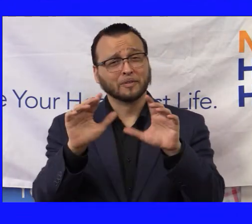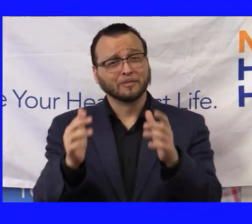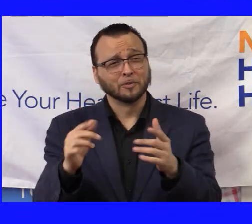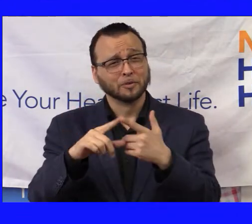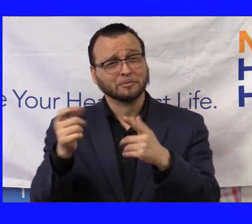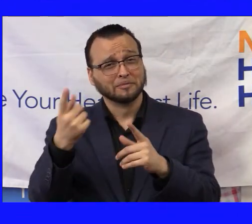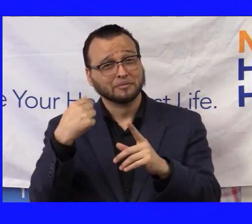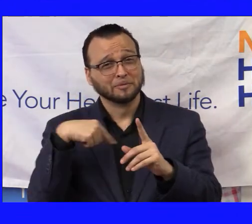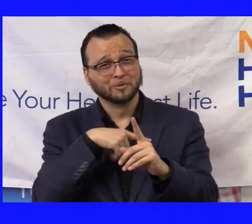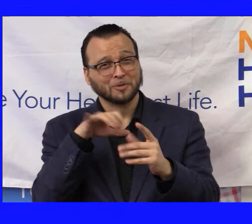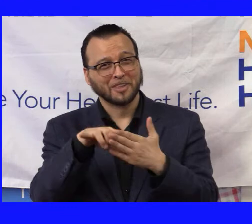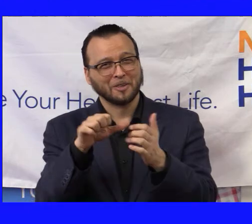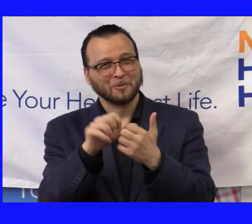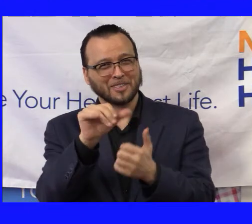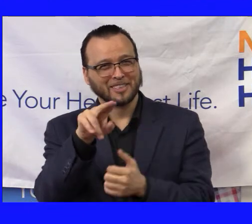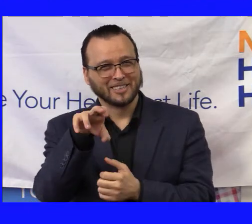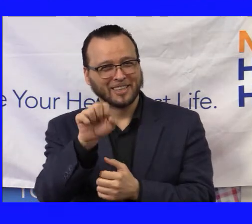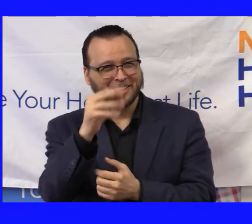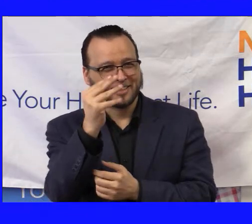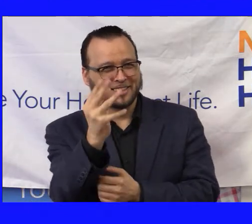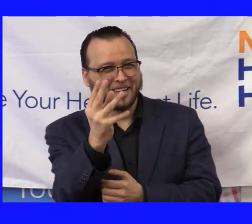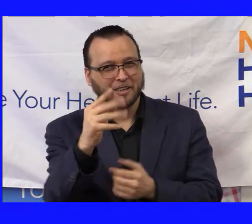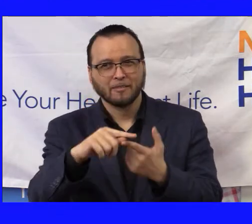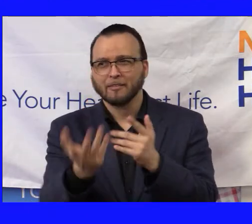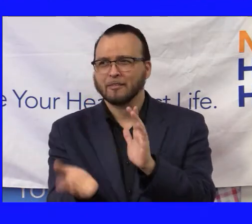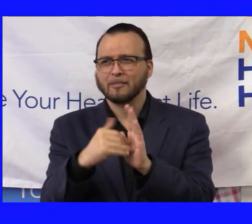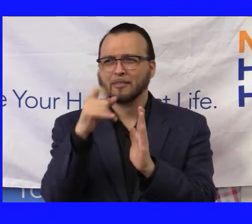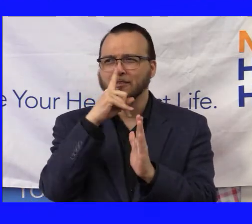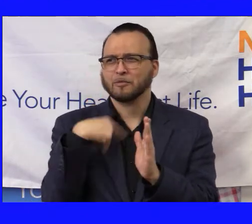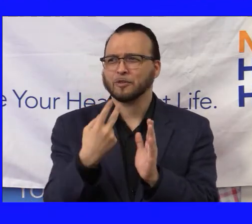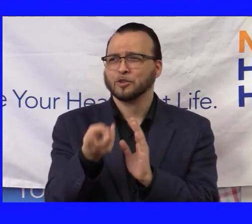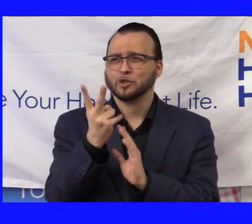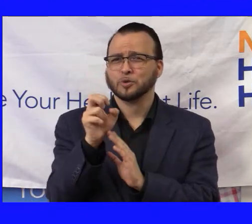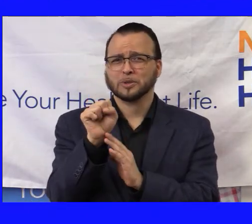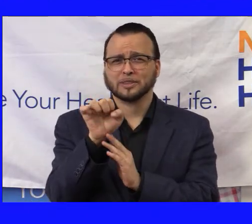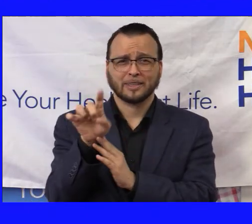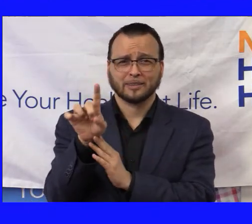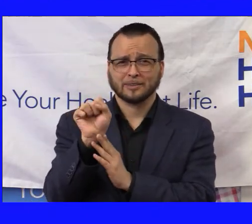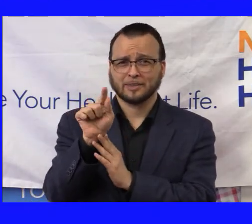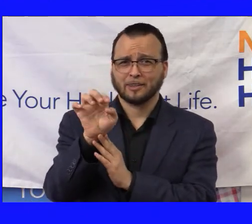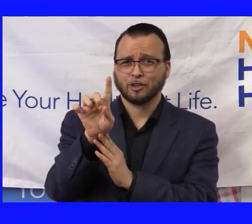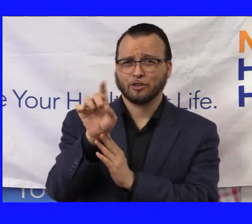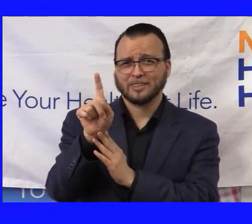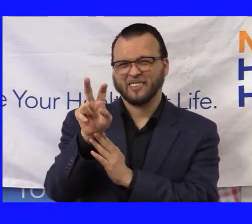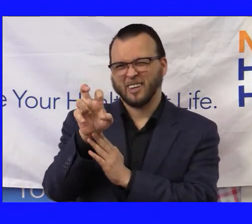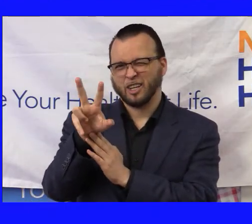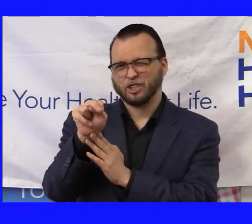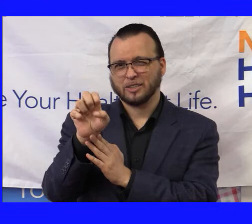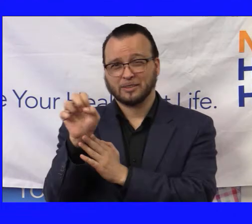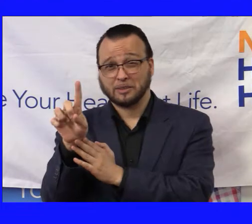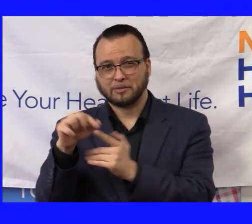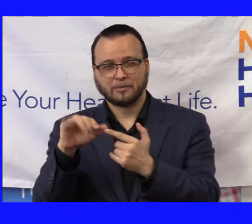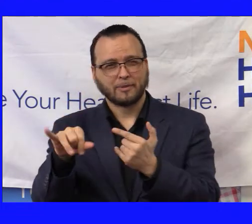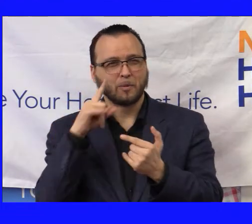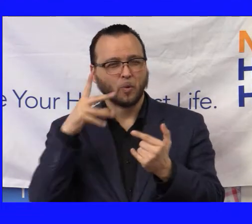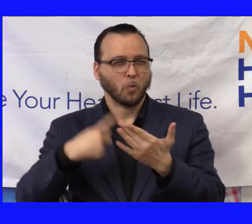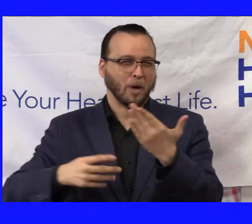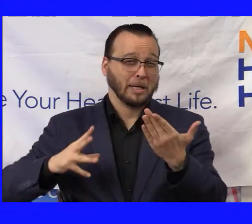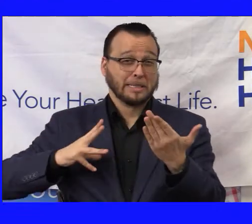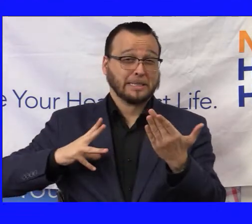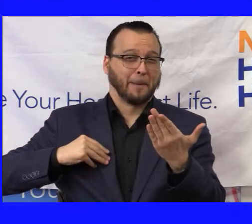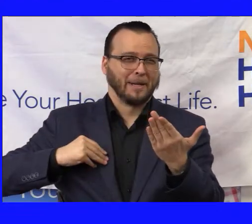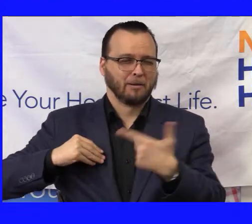data. So, and then look at 2 standard deviations. That's the, kind of accepted method out